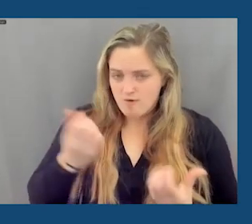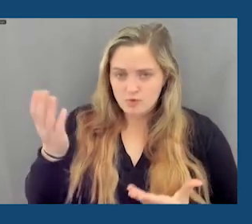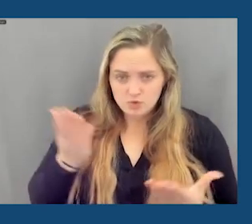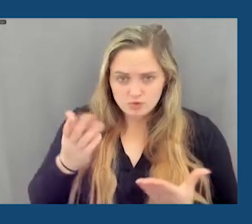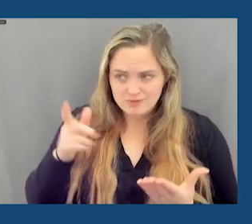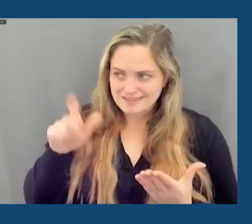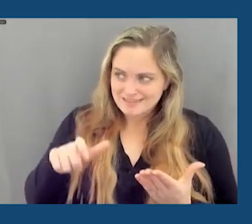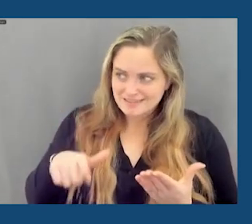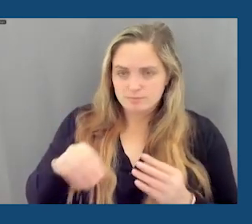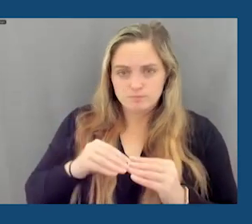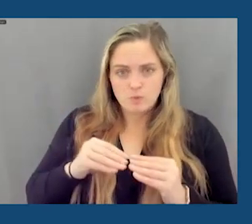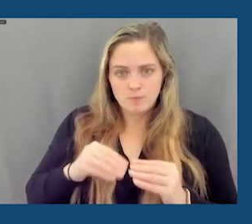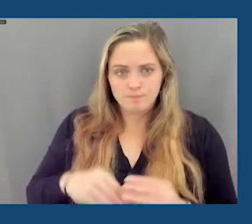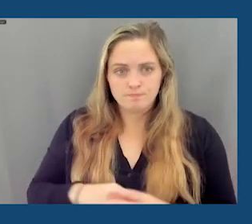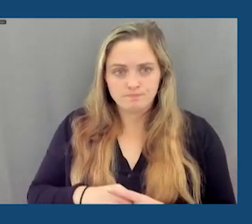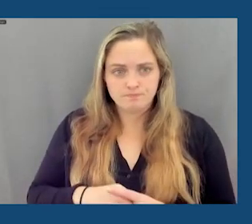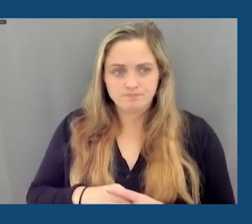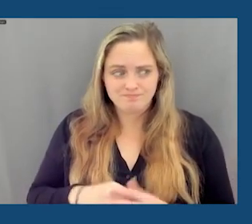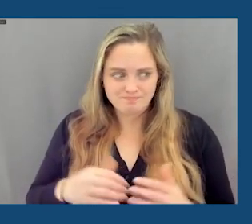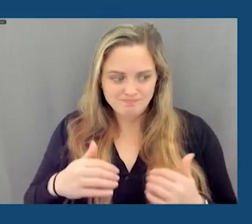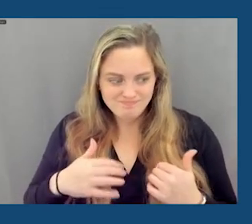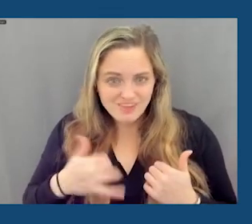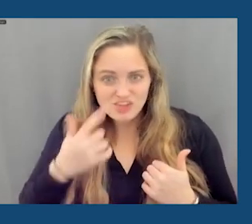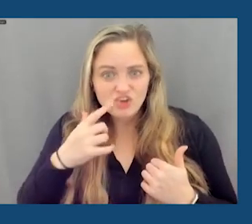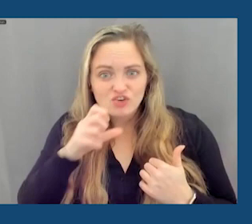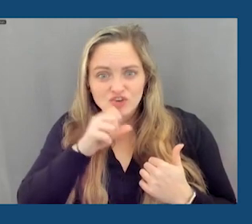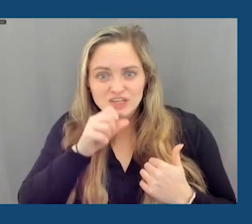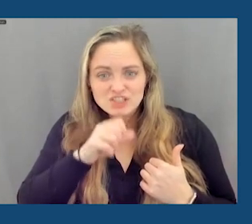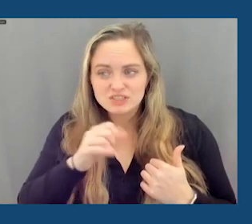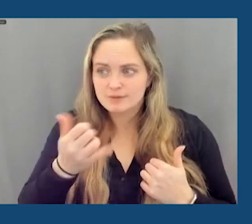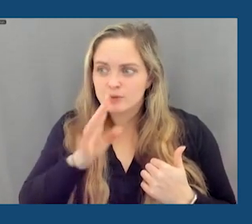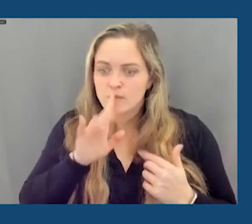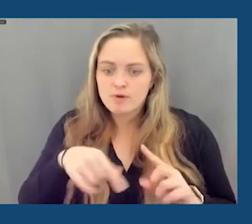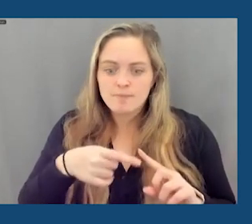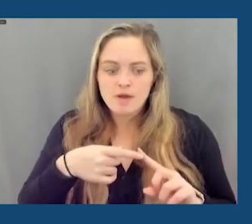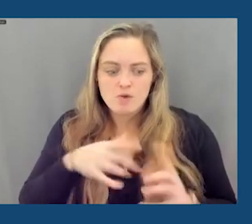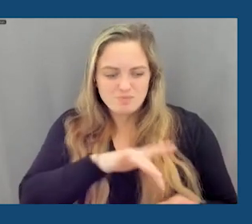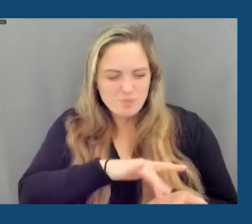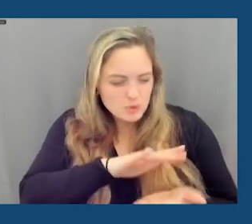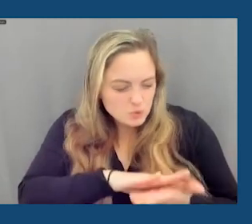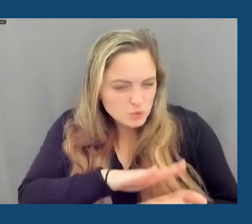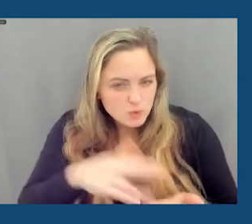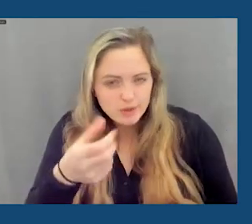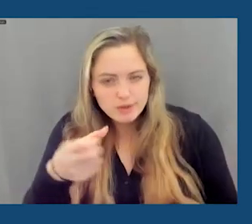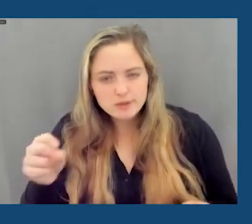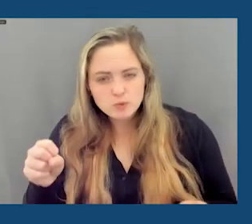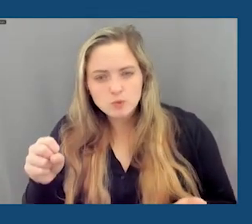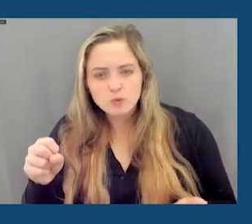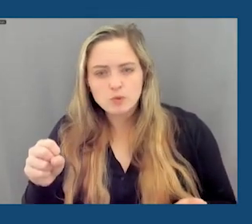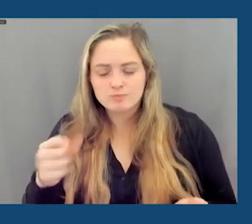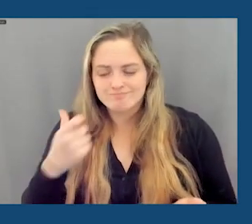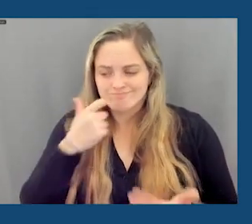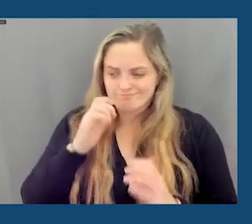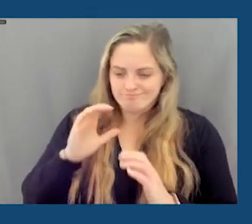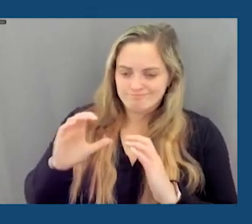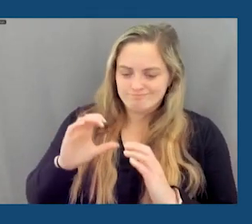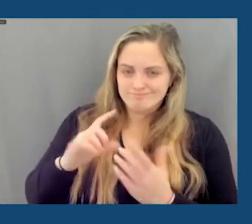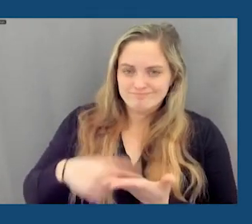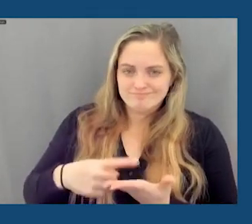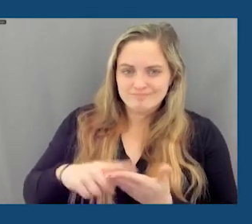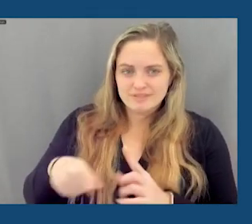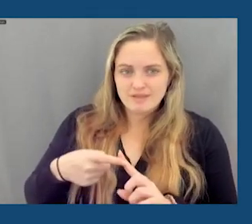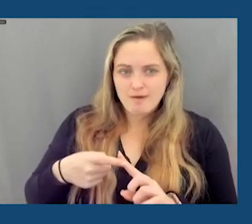care, even at a younger age. You know, we're talking now middle school, high school. We just had a conversation about how our